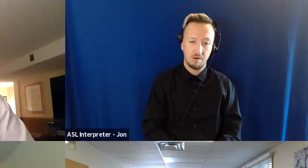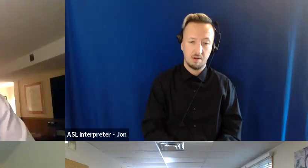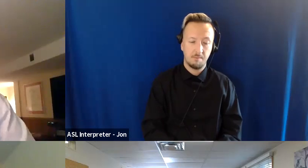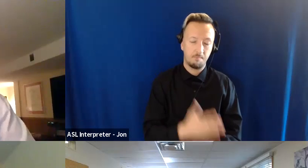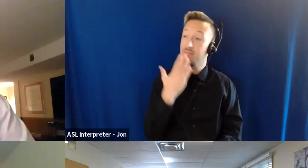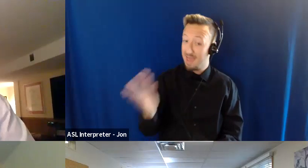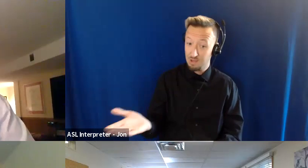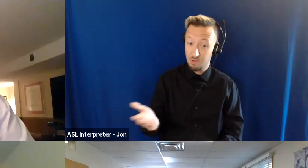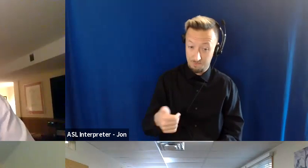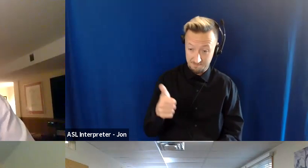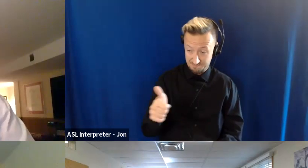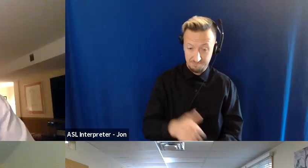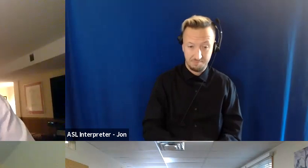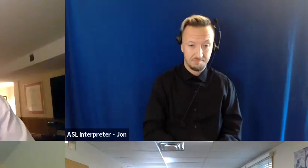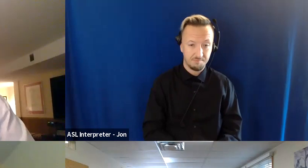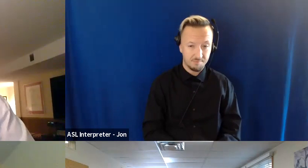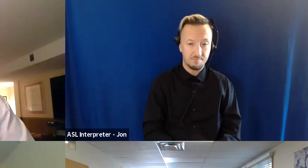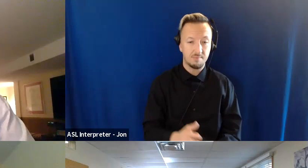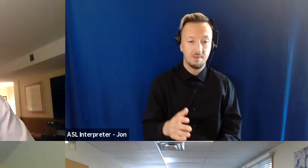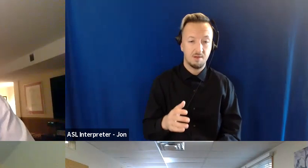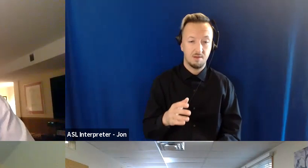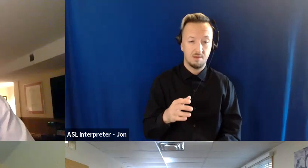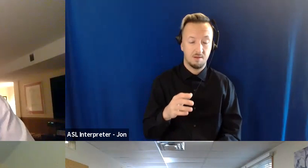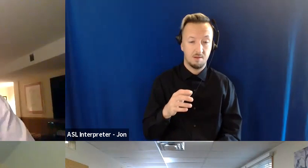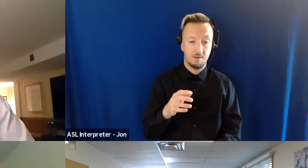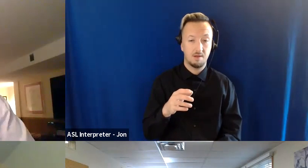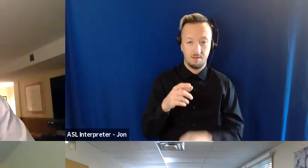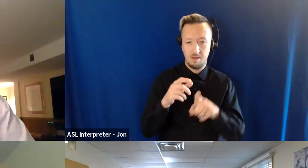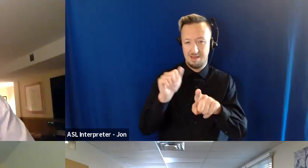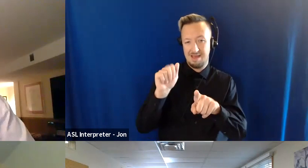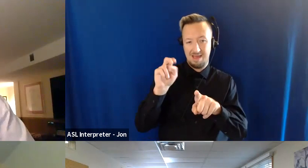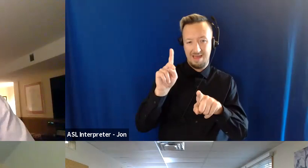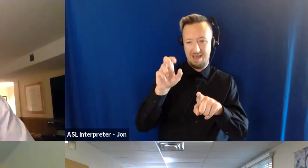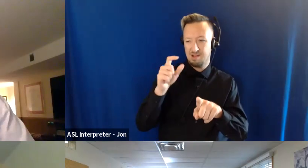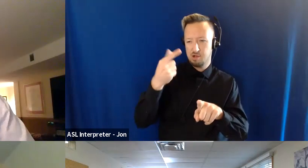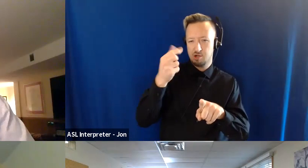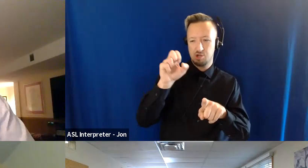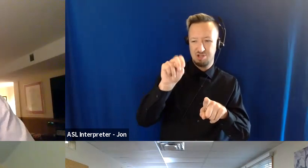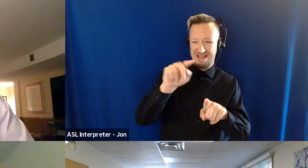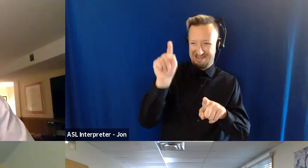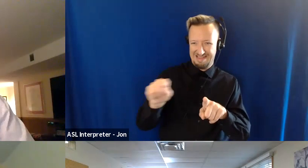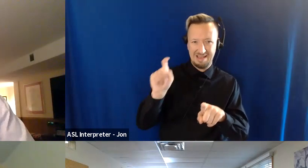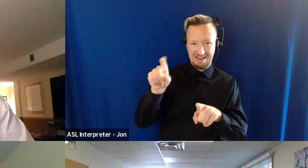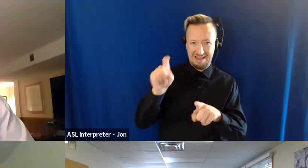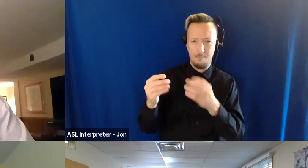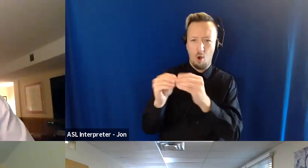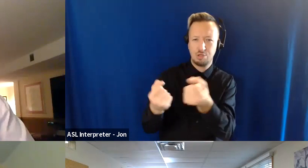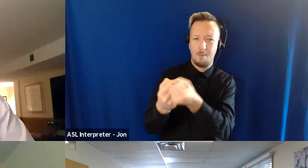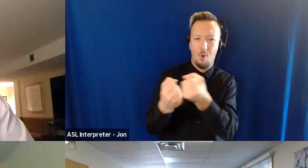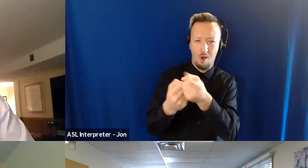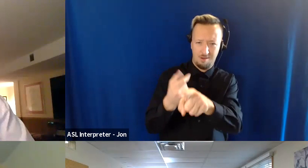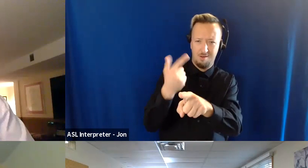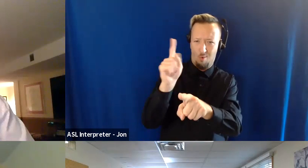Thank you. Thank you, Ariana. Yeah, Andrew needs a little support with you Gen Zers. He's the only one on the panel trying to pull that